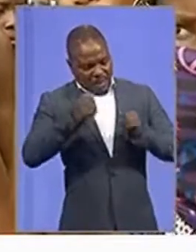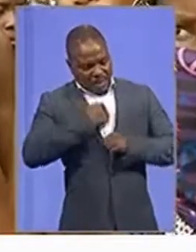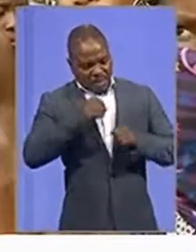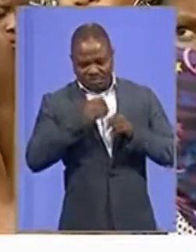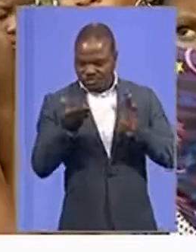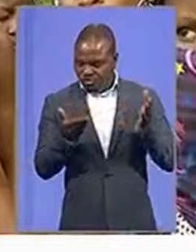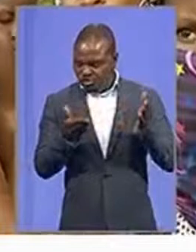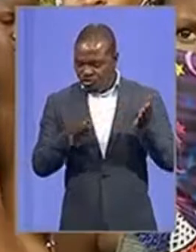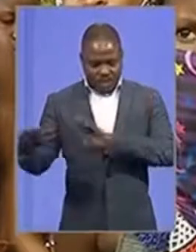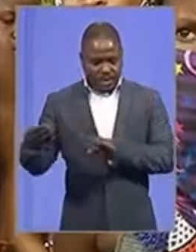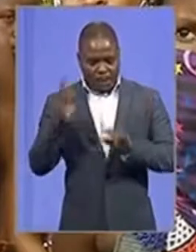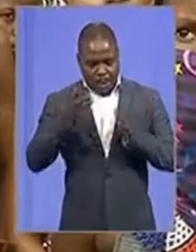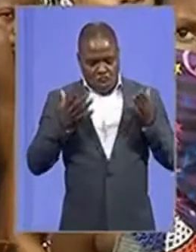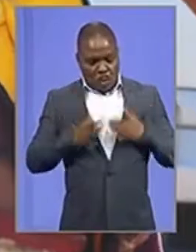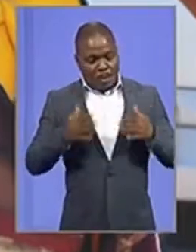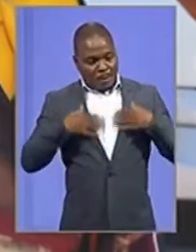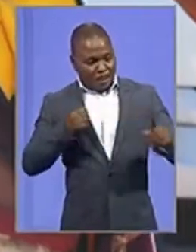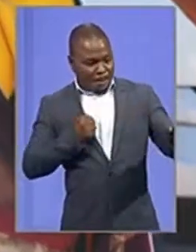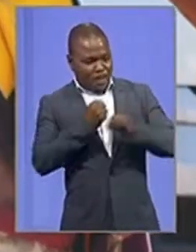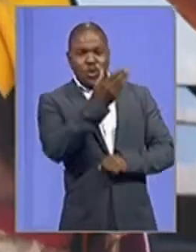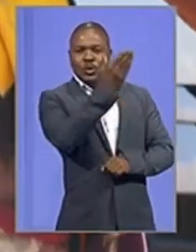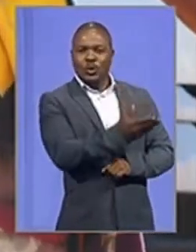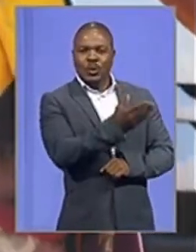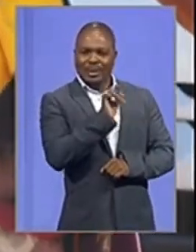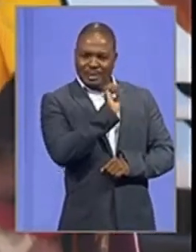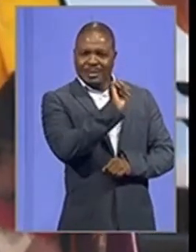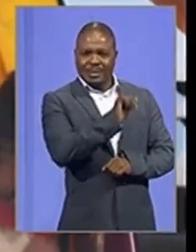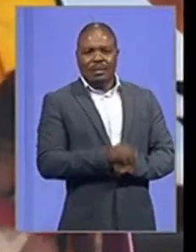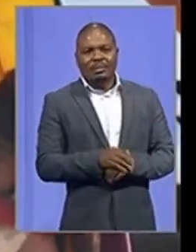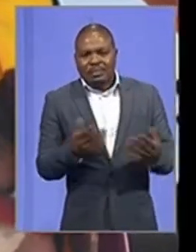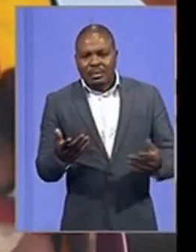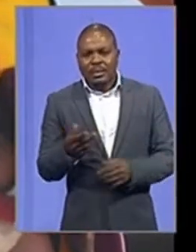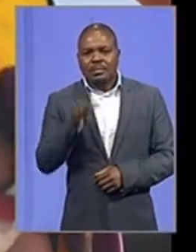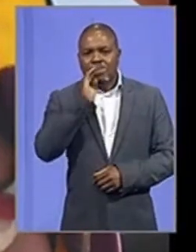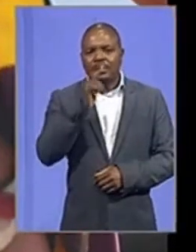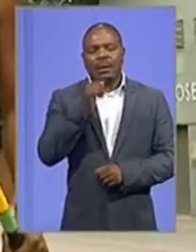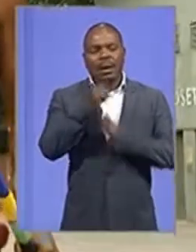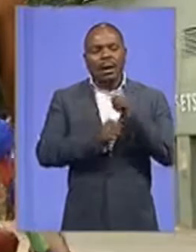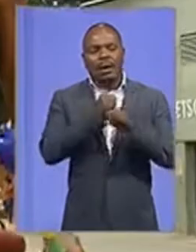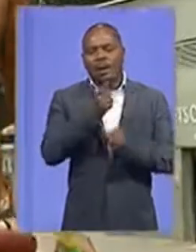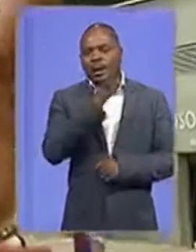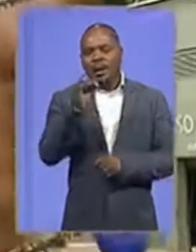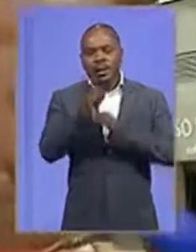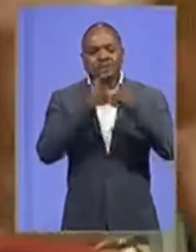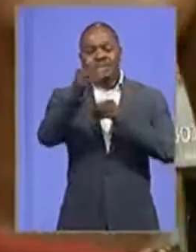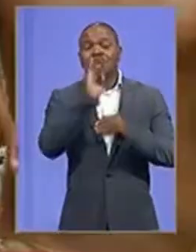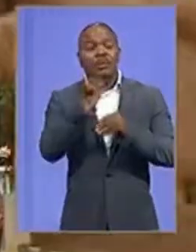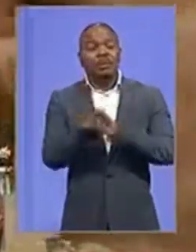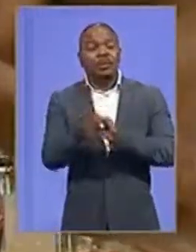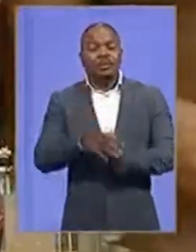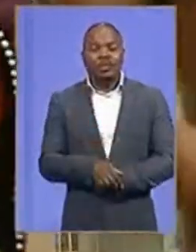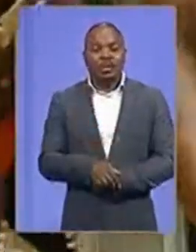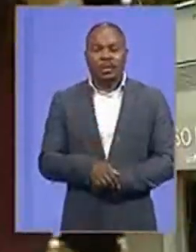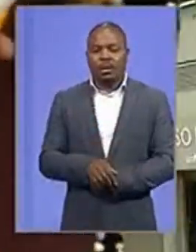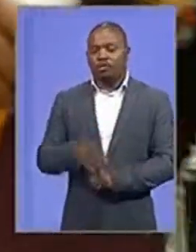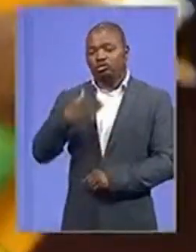to wear the way he's wearing. You know, just imagine what is going to happen 100 years later. ye ke ntwa yeo molola ditokelo wa setšo